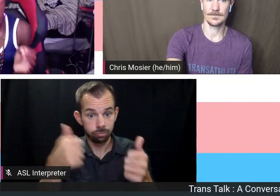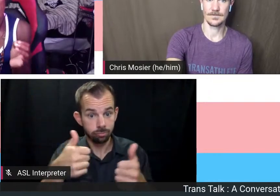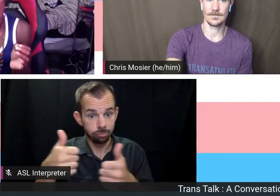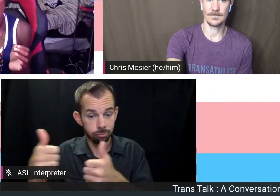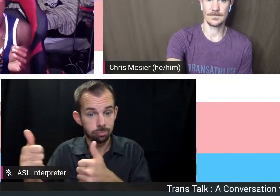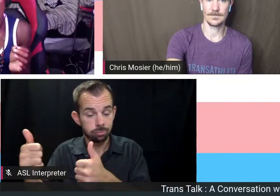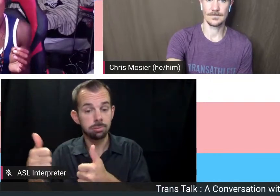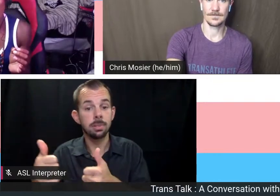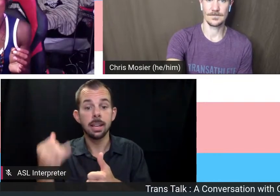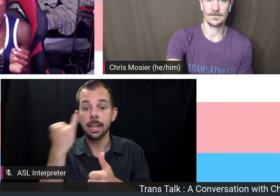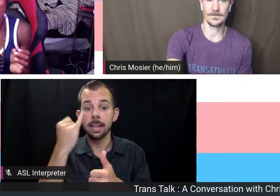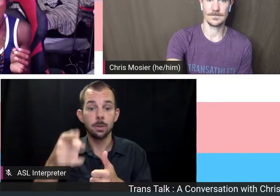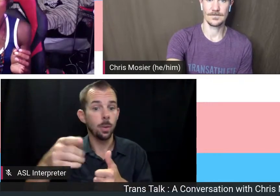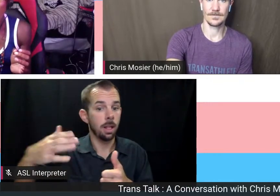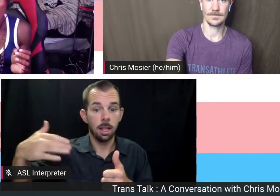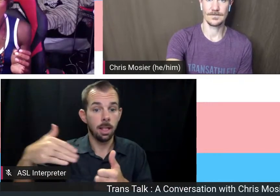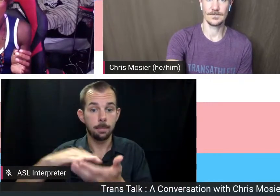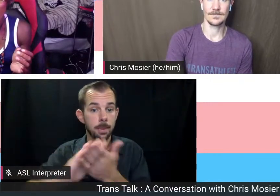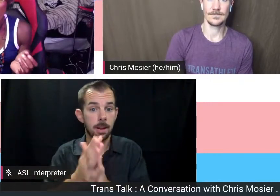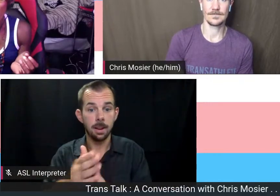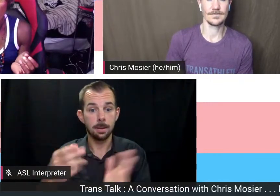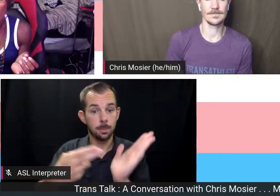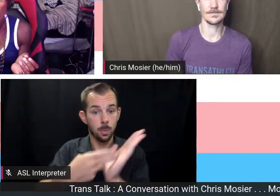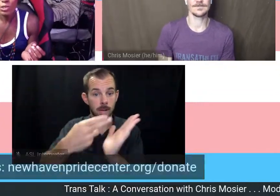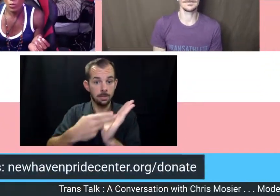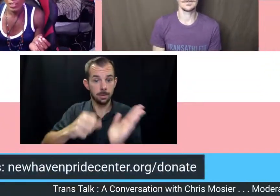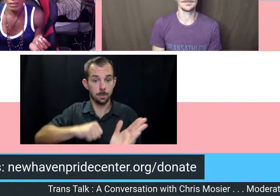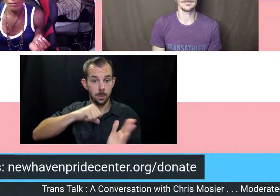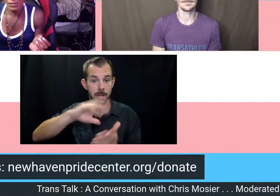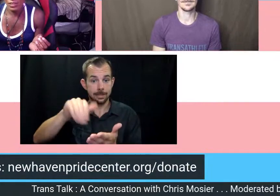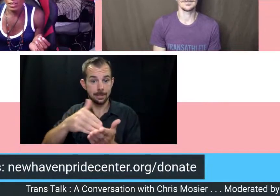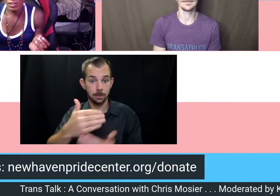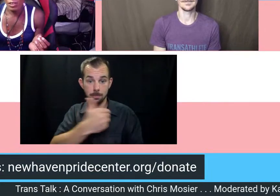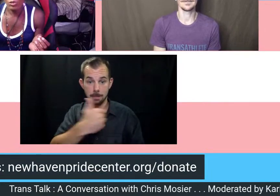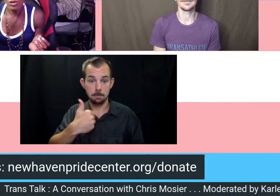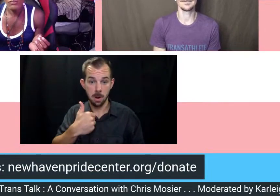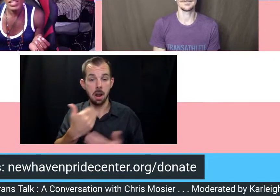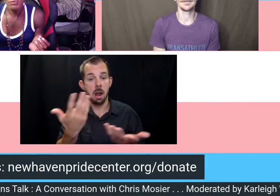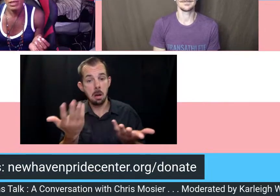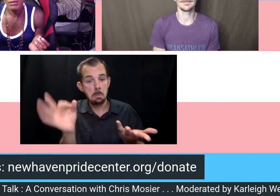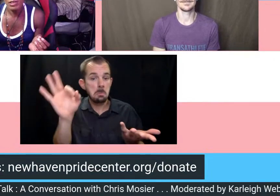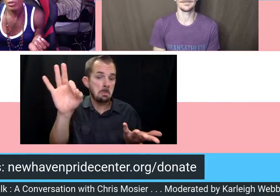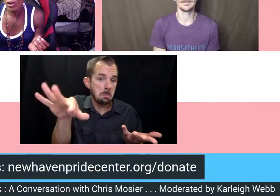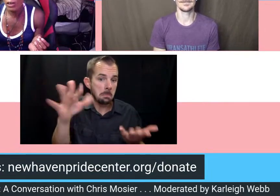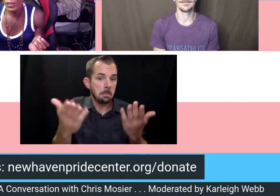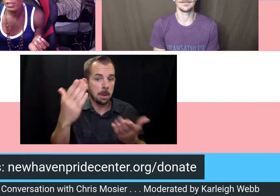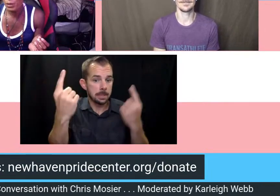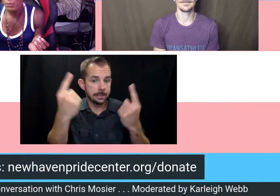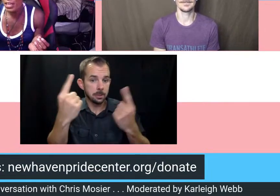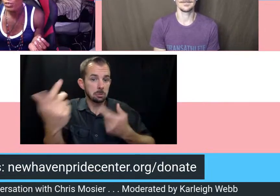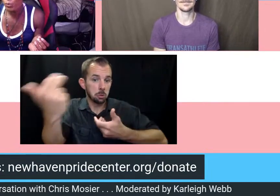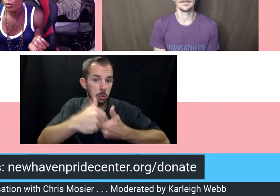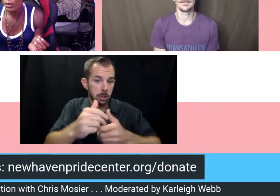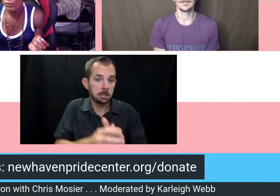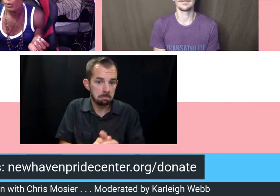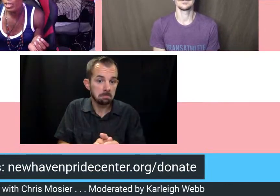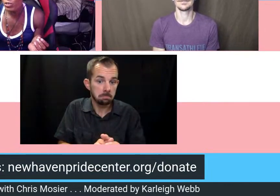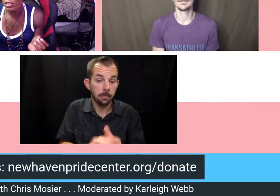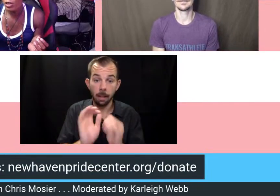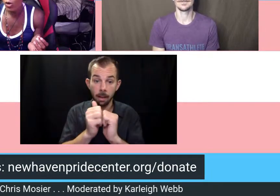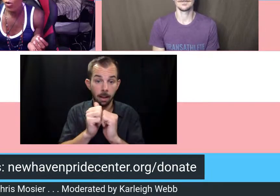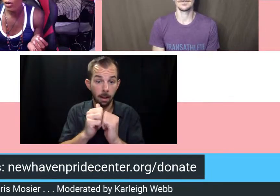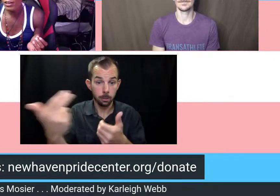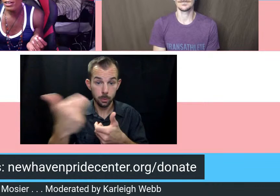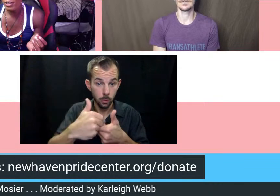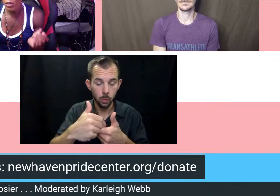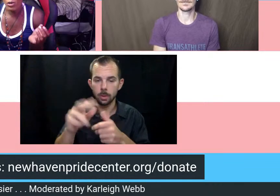New Haven Pride Center member, maybe you should consider joining. Go to our Facebook page for more